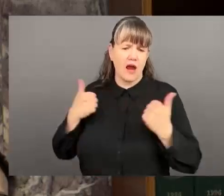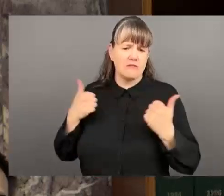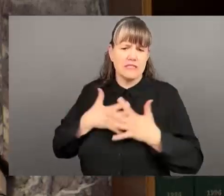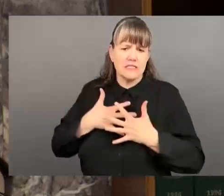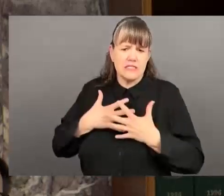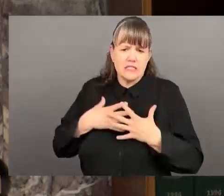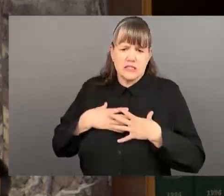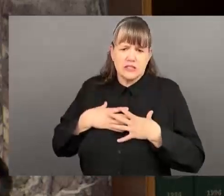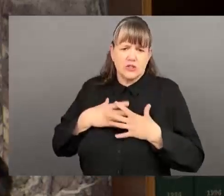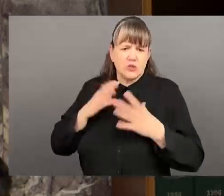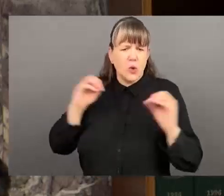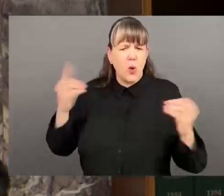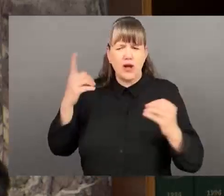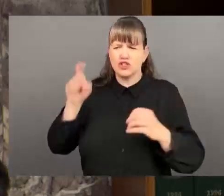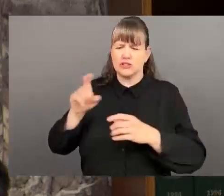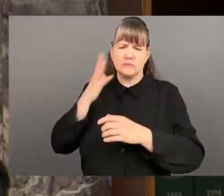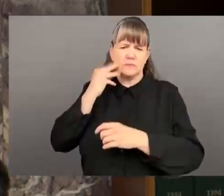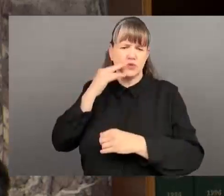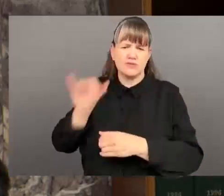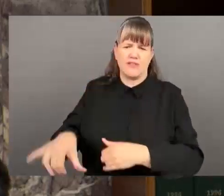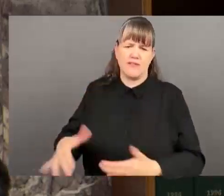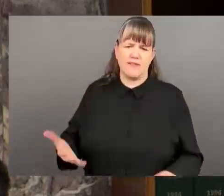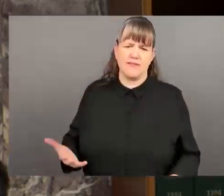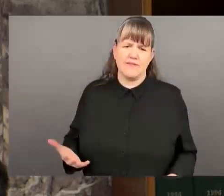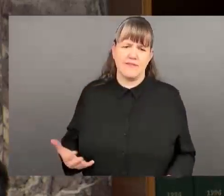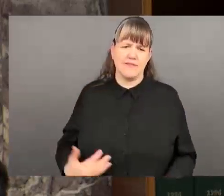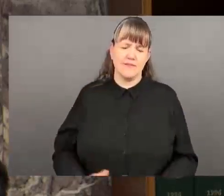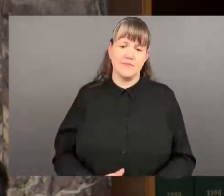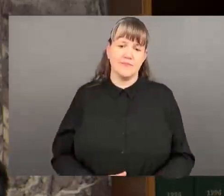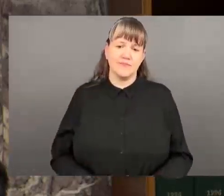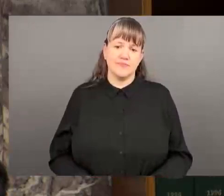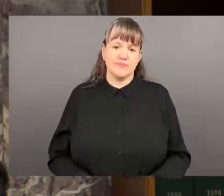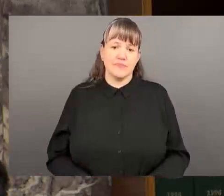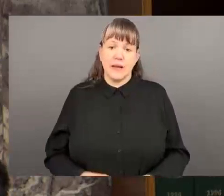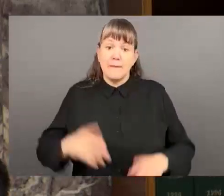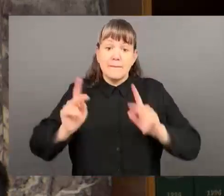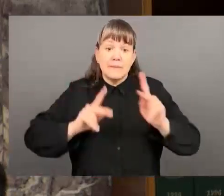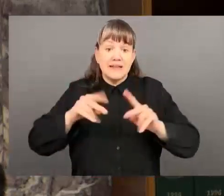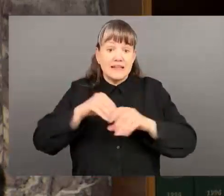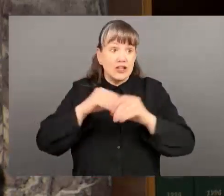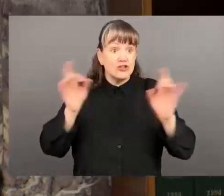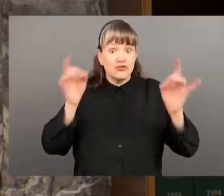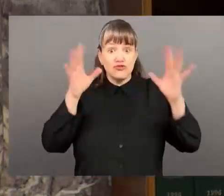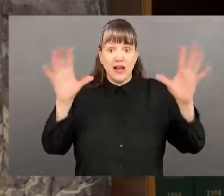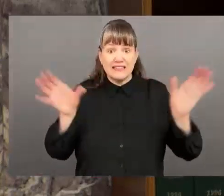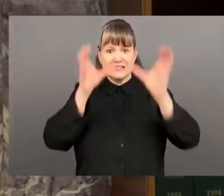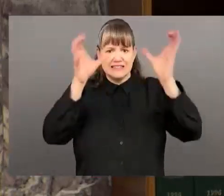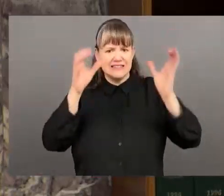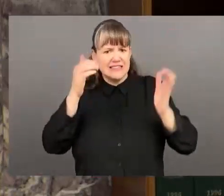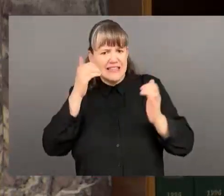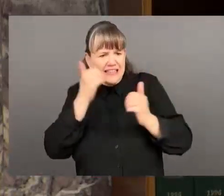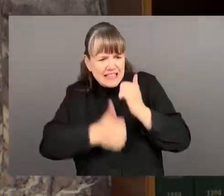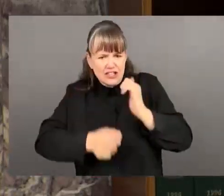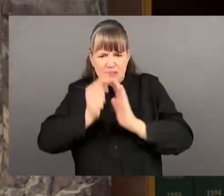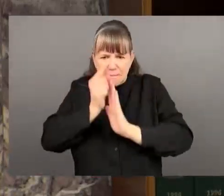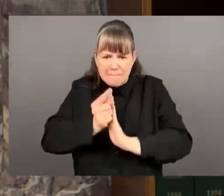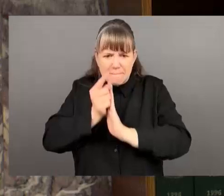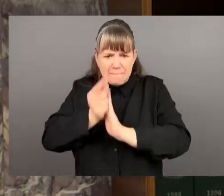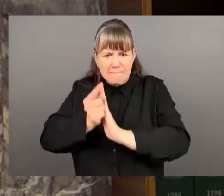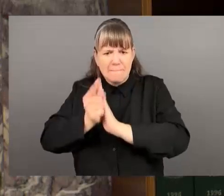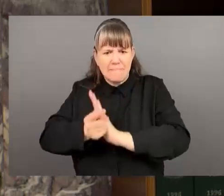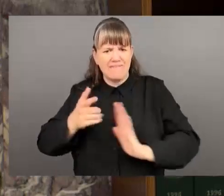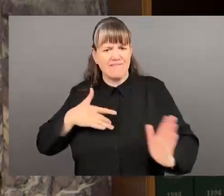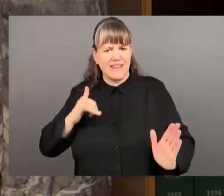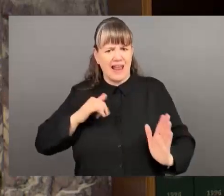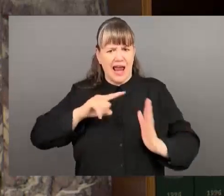When people are in crisis, every minute feels like an hour. I'm getting there, Mr. Speaker, but I just need a minute, because every time you say